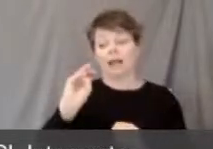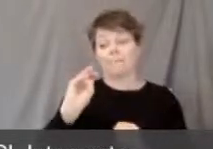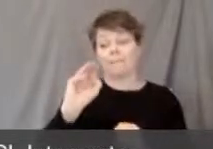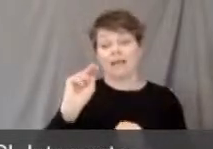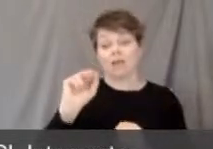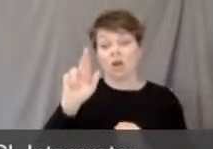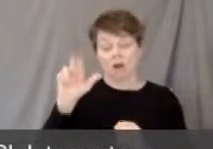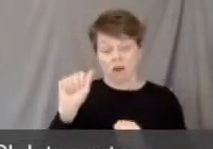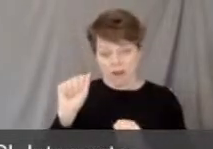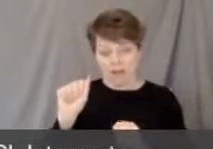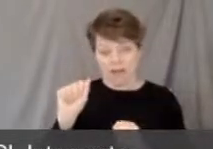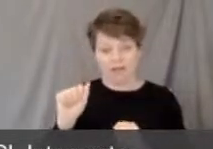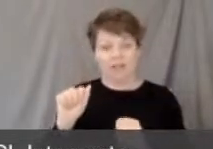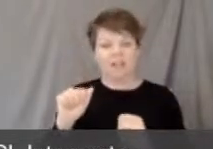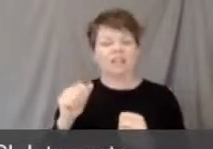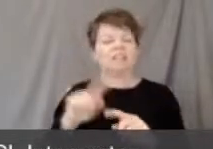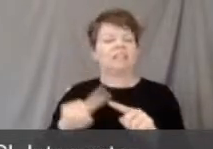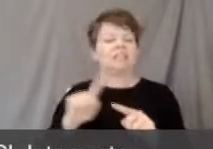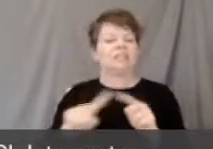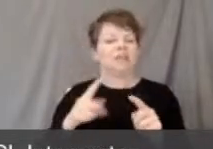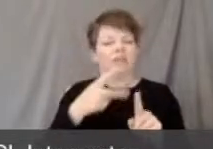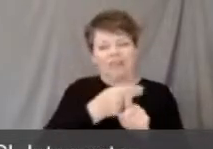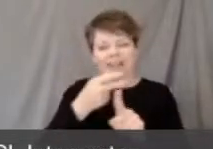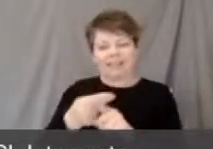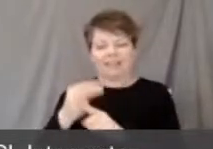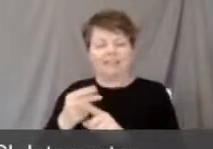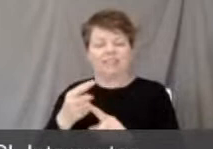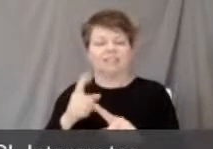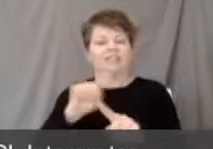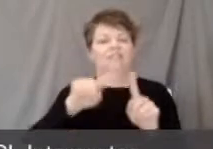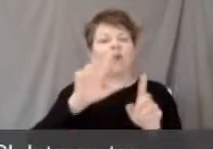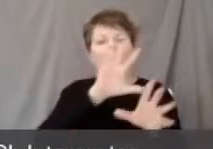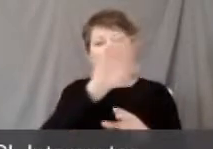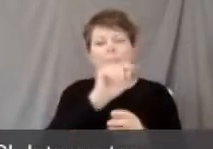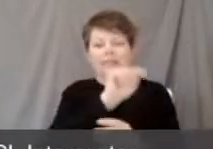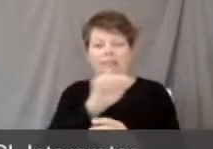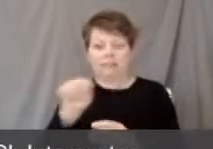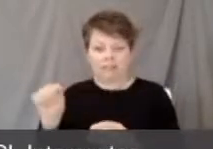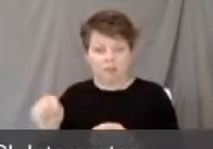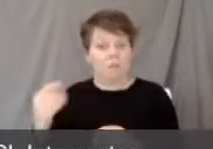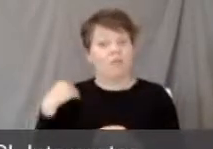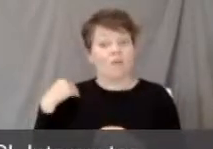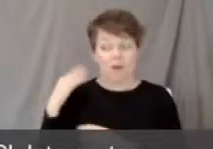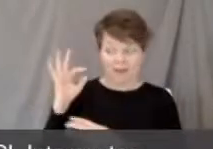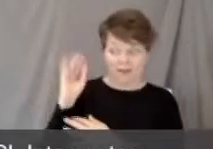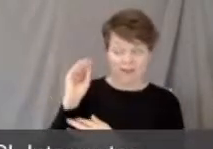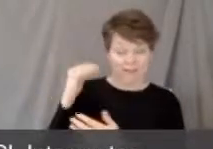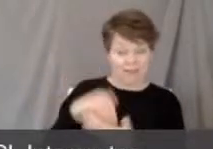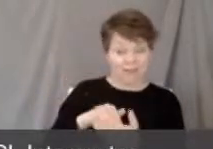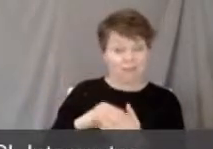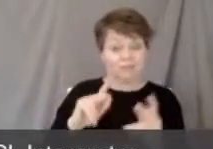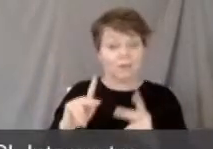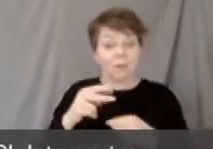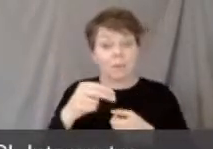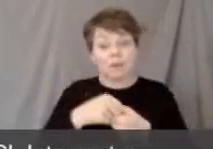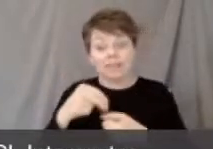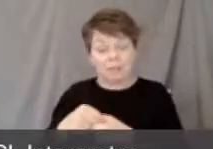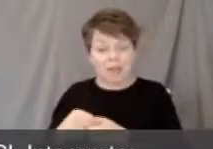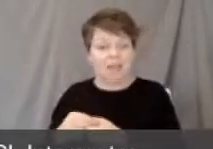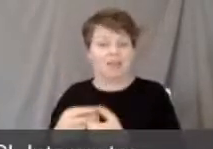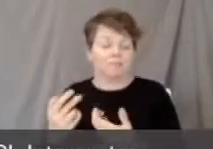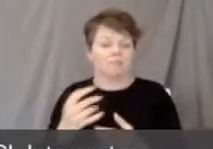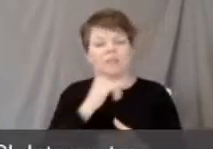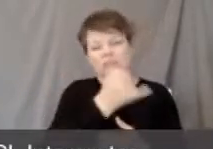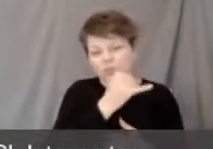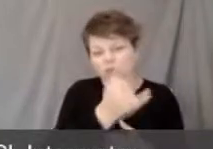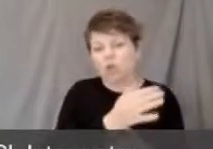and the Pfizer mRNA vaccines, their original studies had 90,000 participants. And now, of course,